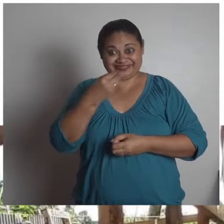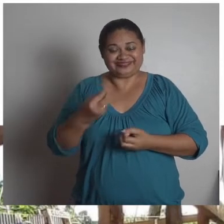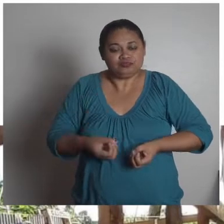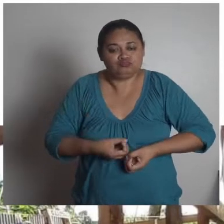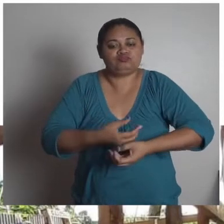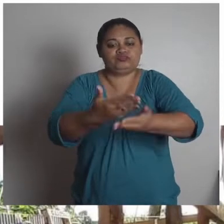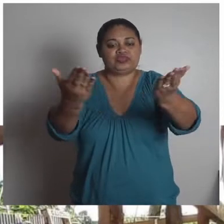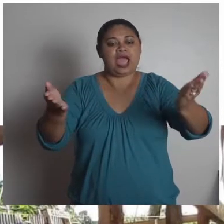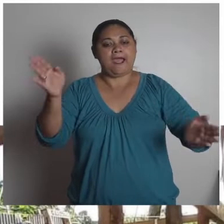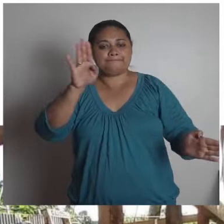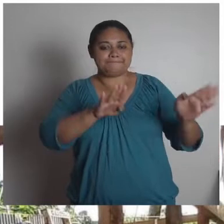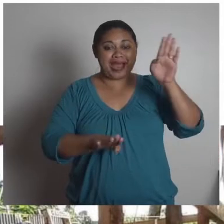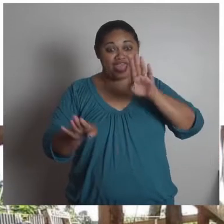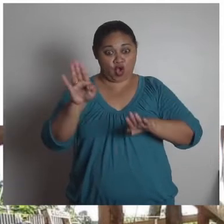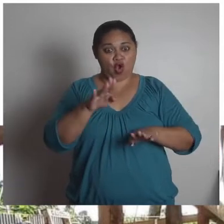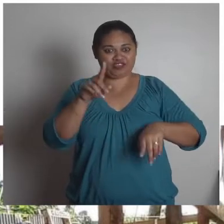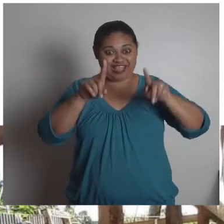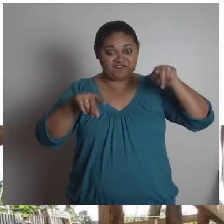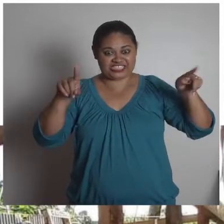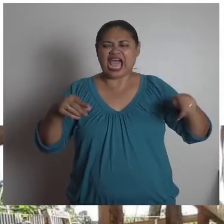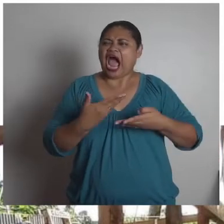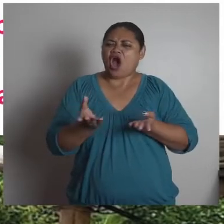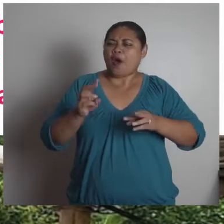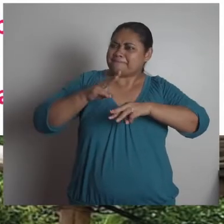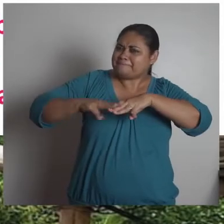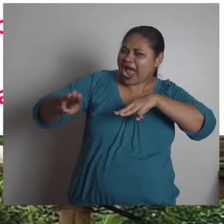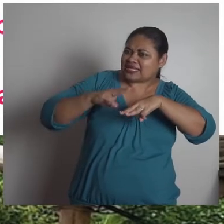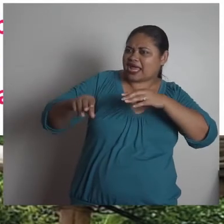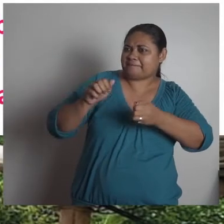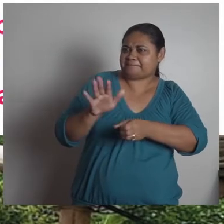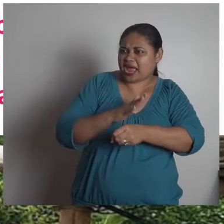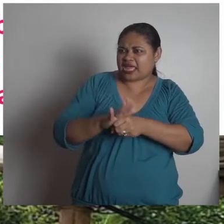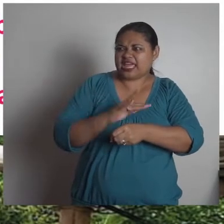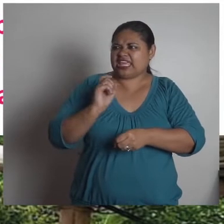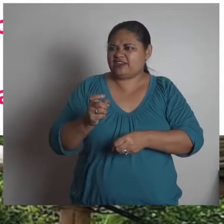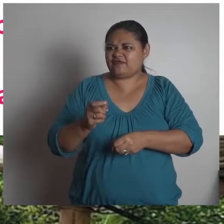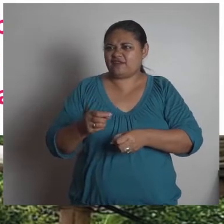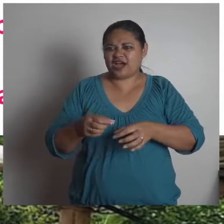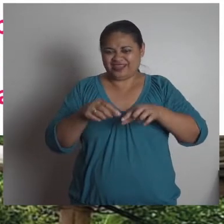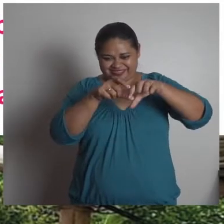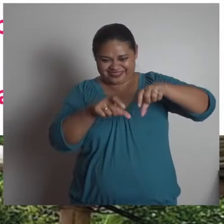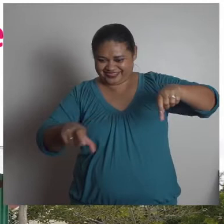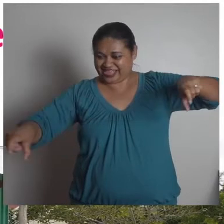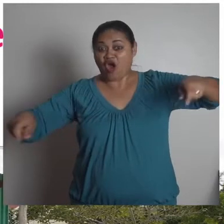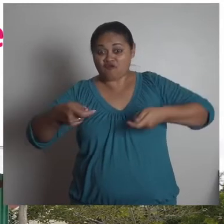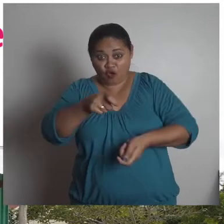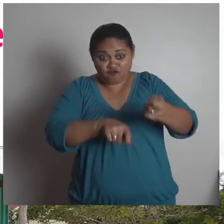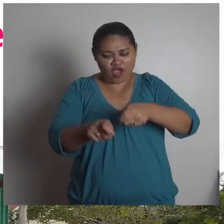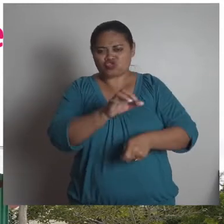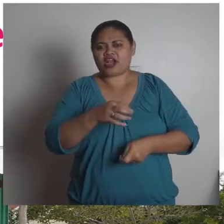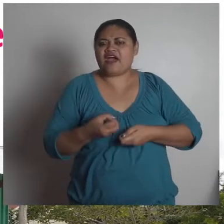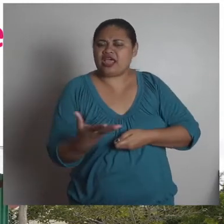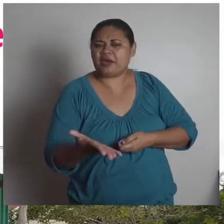to produce more food, about biodiversity. How are women going to make mats when they're telling us that the voivoi is not